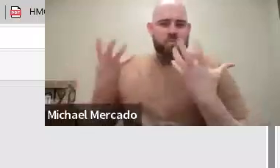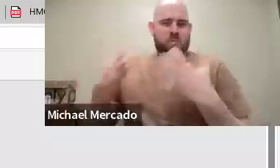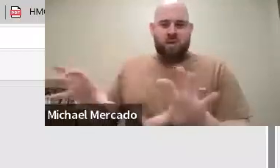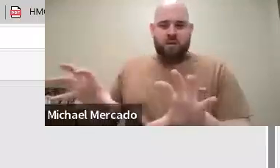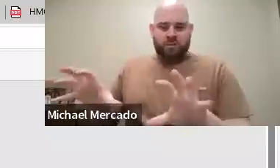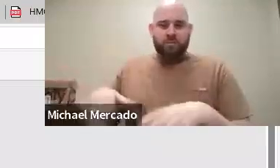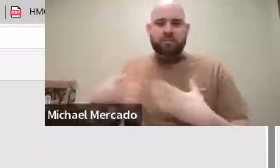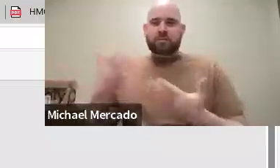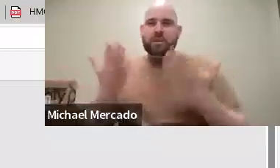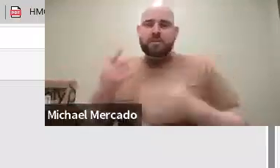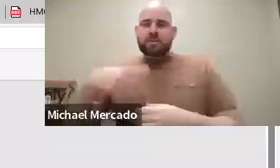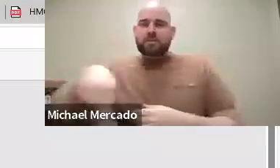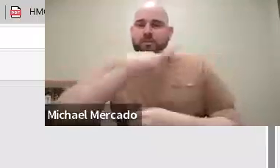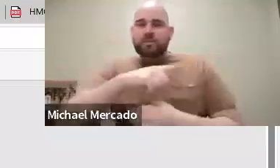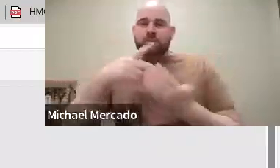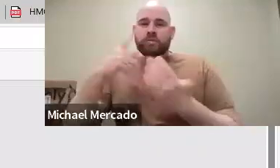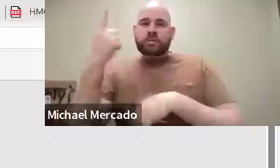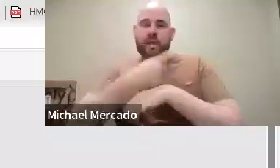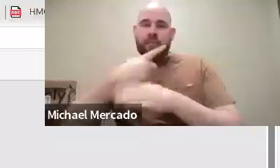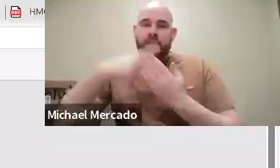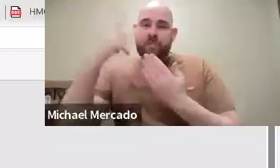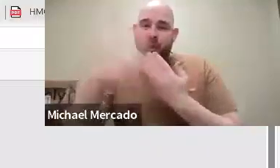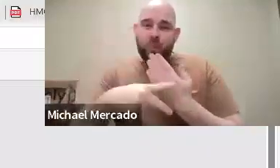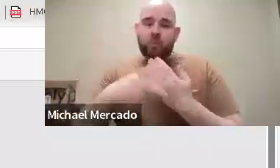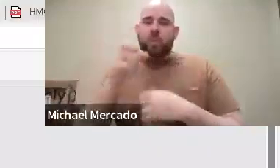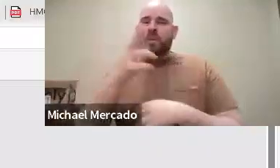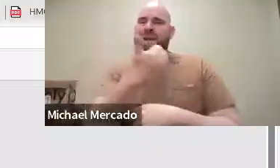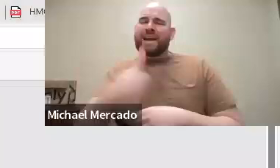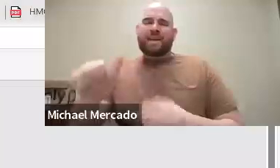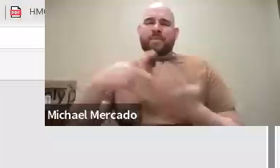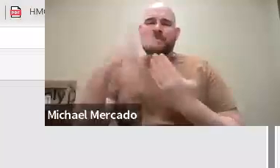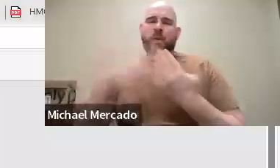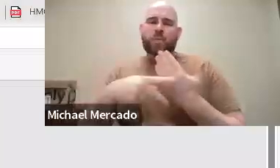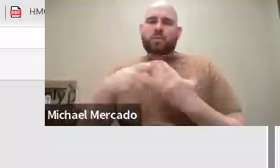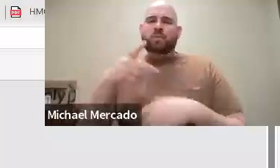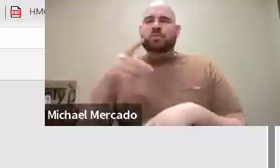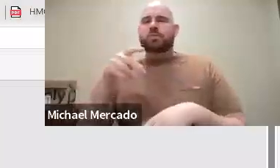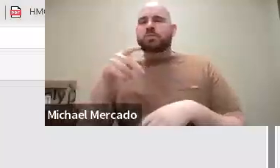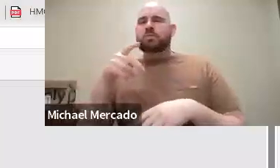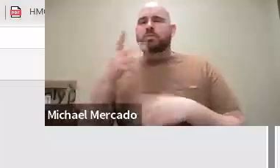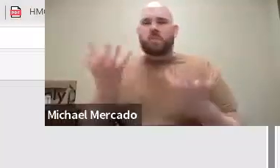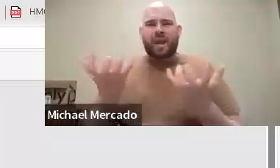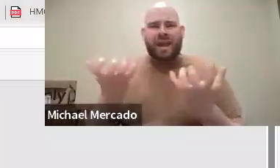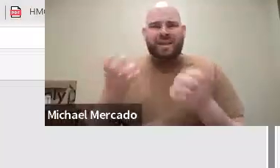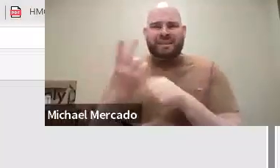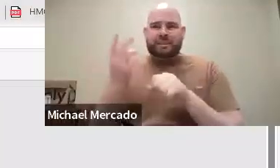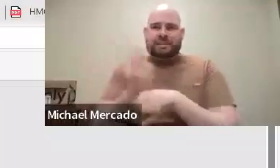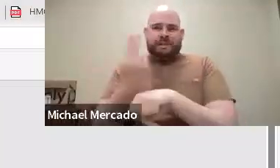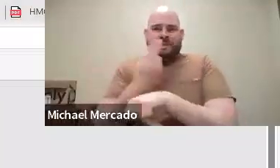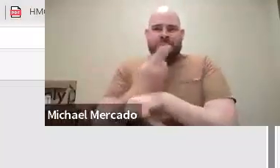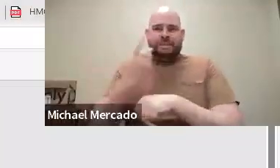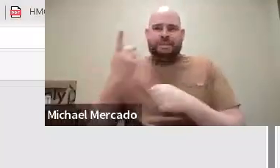consumers. Oftentimes consumers don't want them. Maybe it's a day program or really any